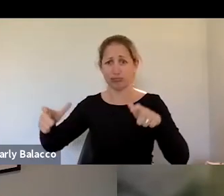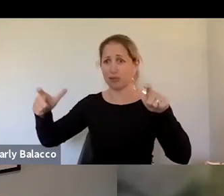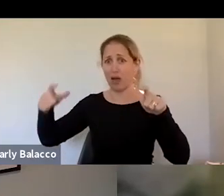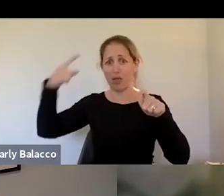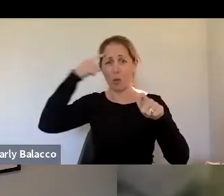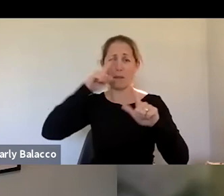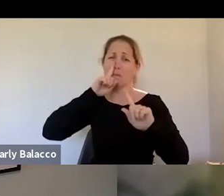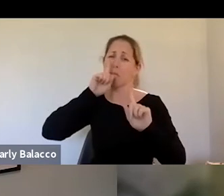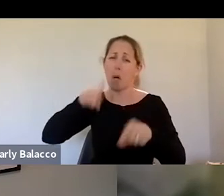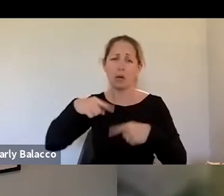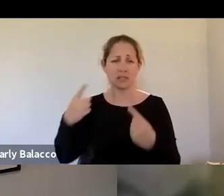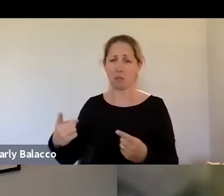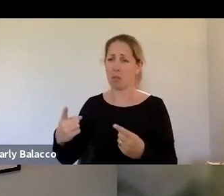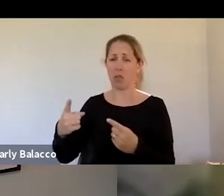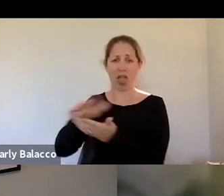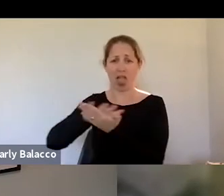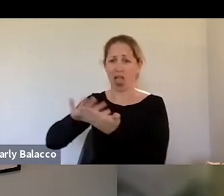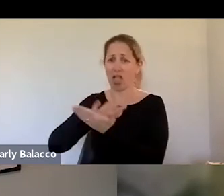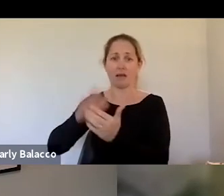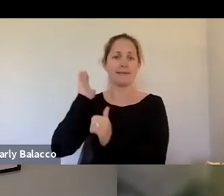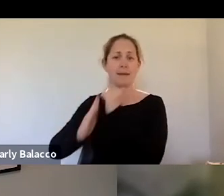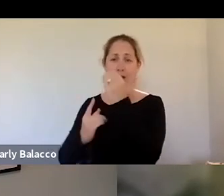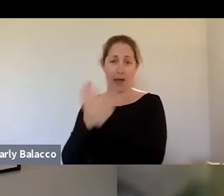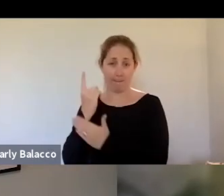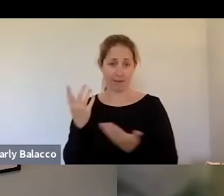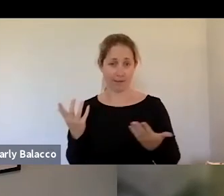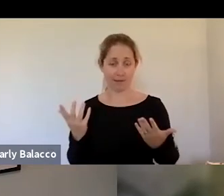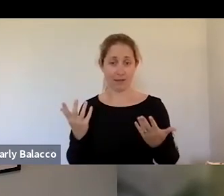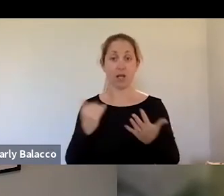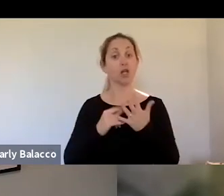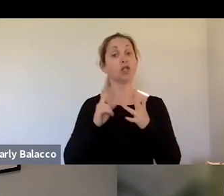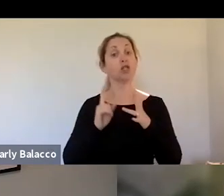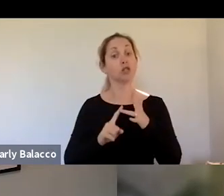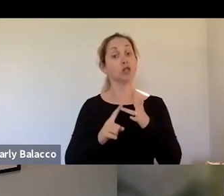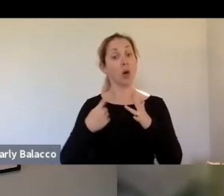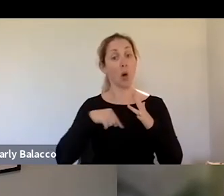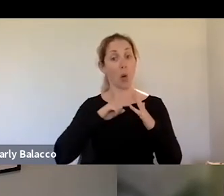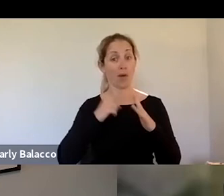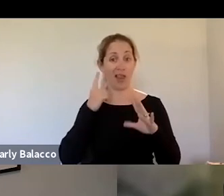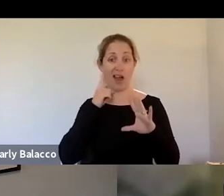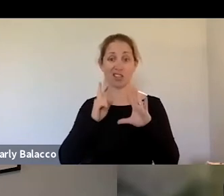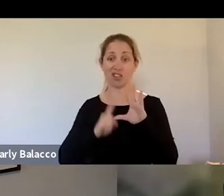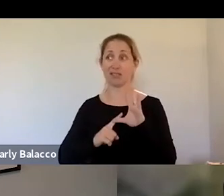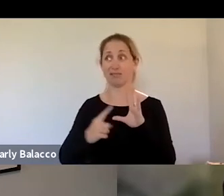happen. So we spent the better part of last year really kind of